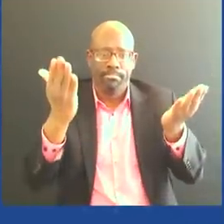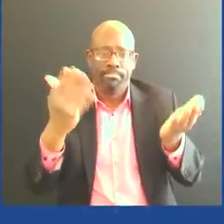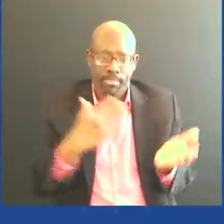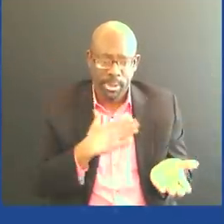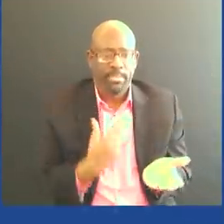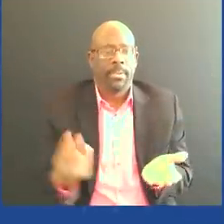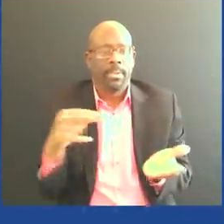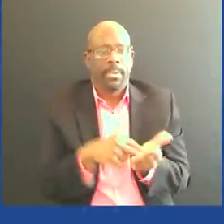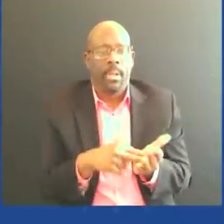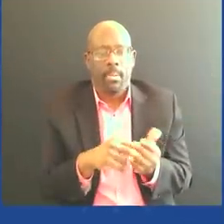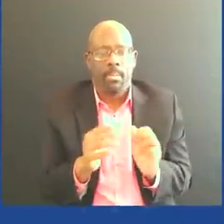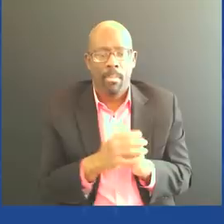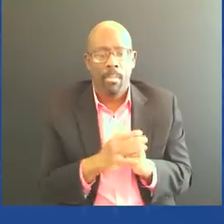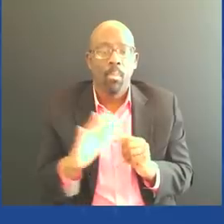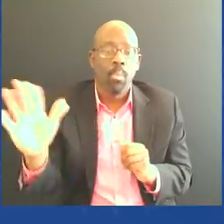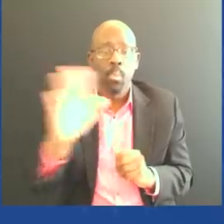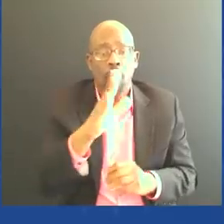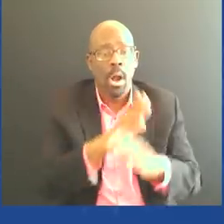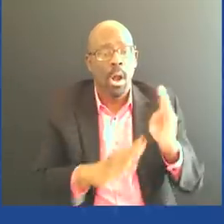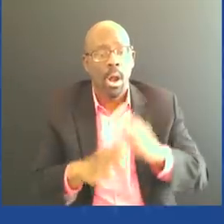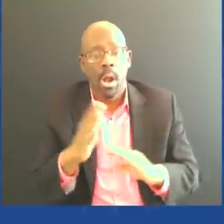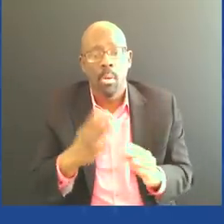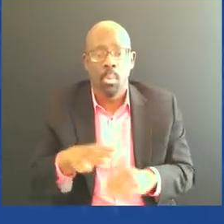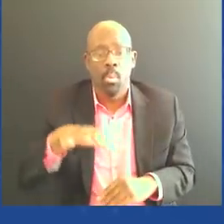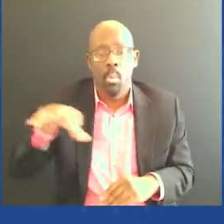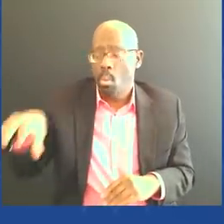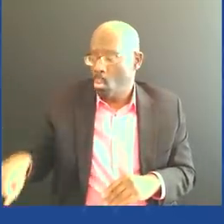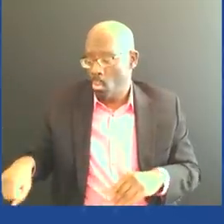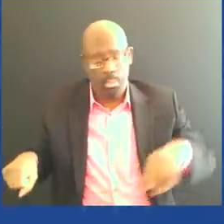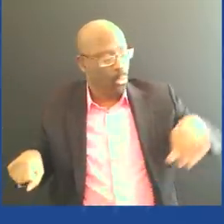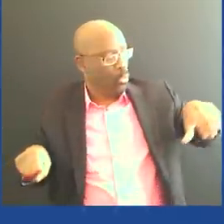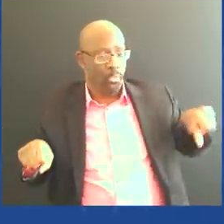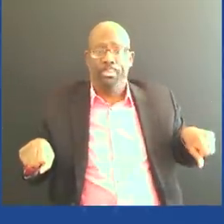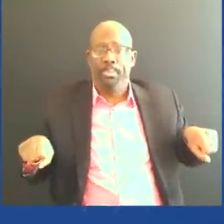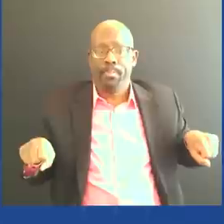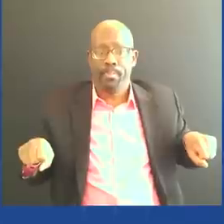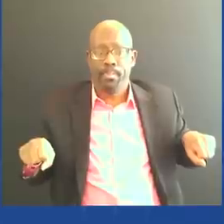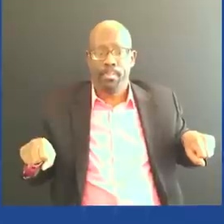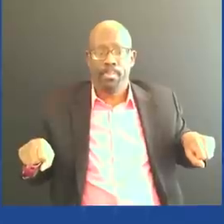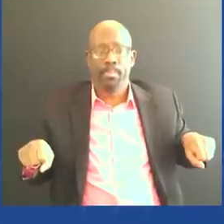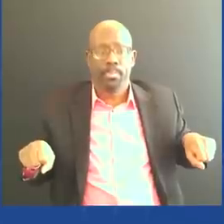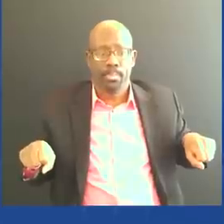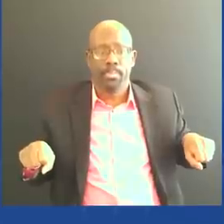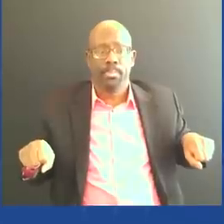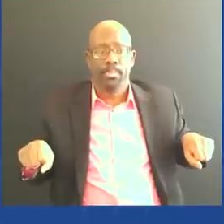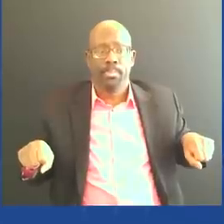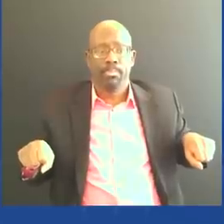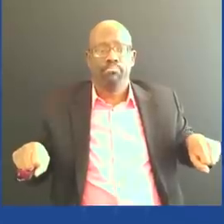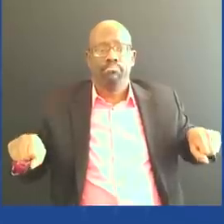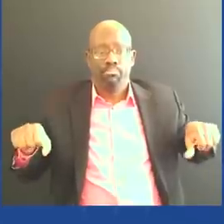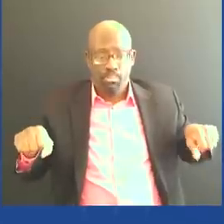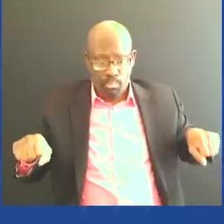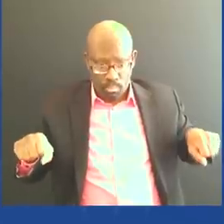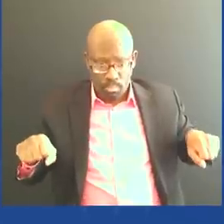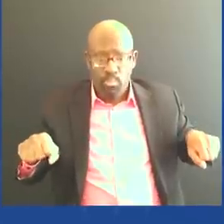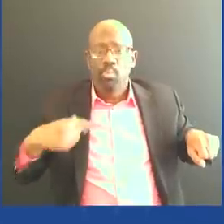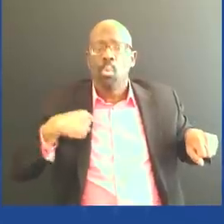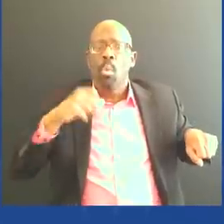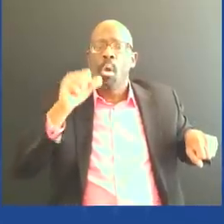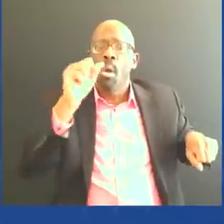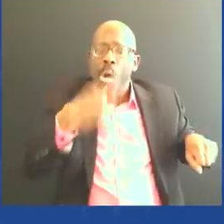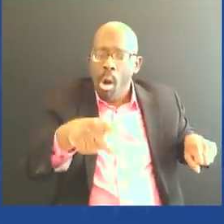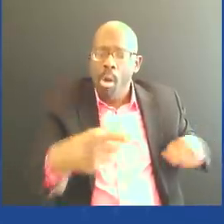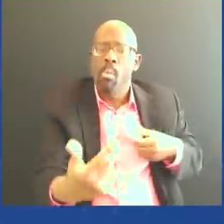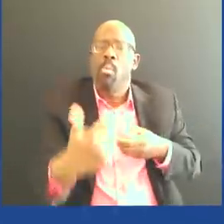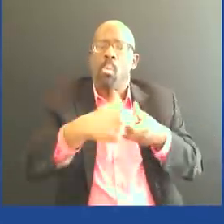next to you on either side. Take the hand of the person standing next to you on either side. I'm going to ask you to join us in reciting that same preamble together. And I'll